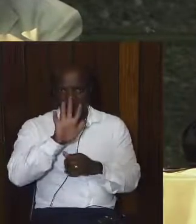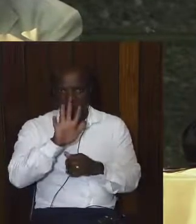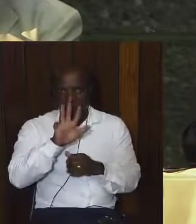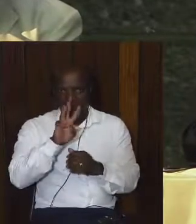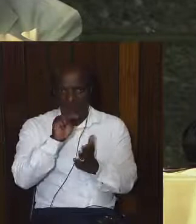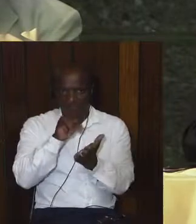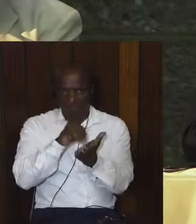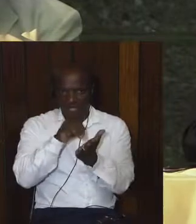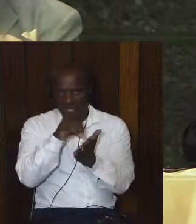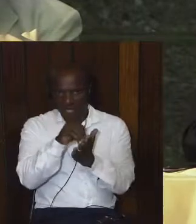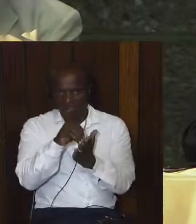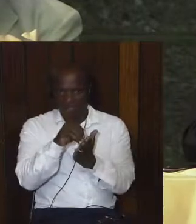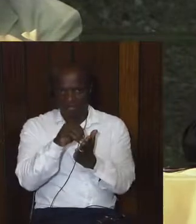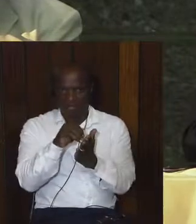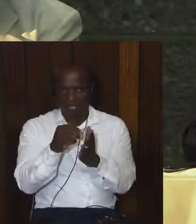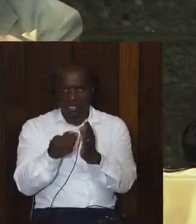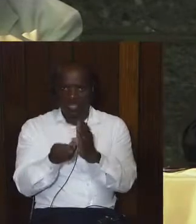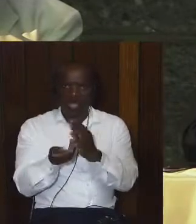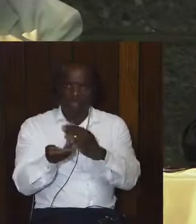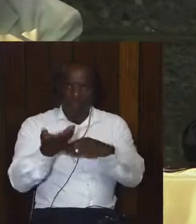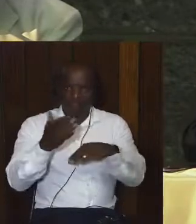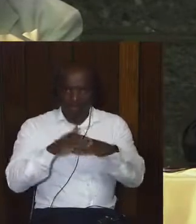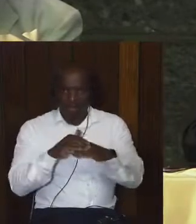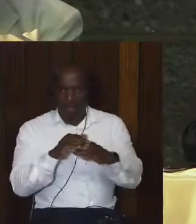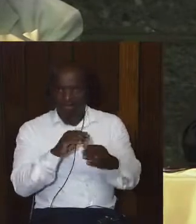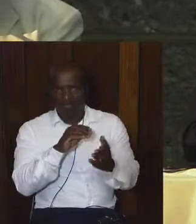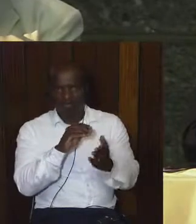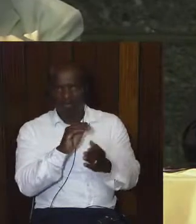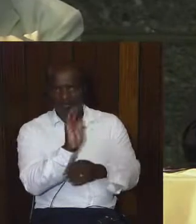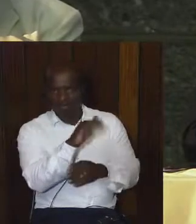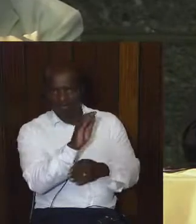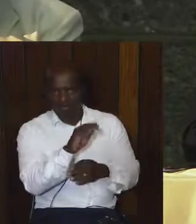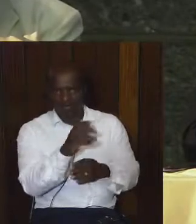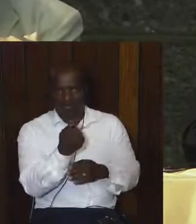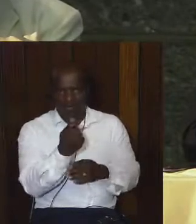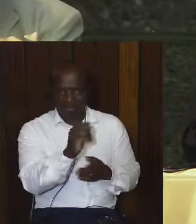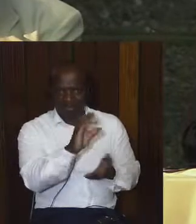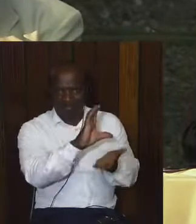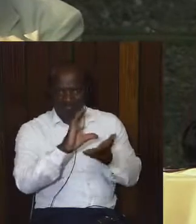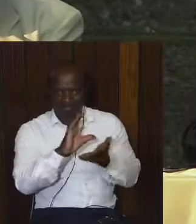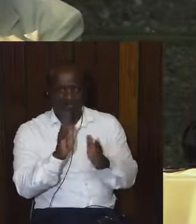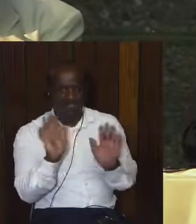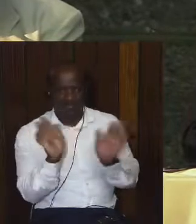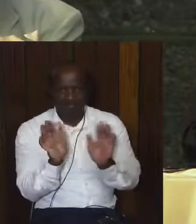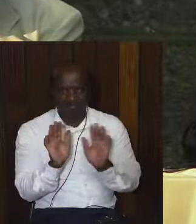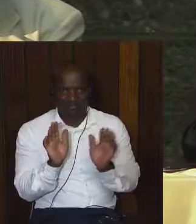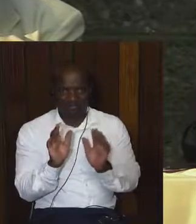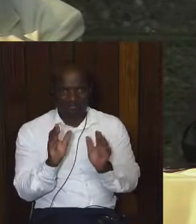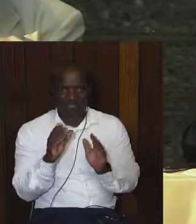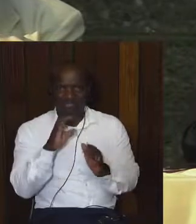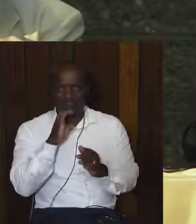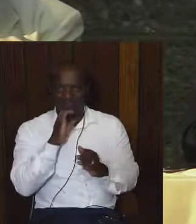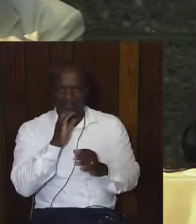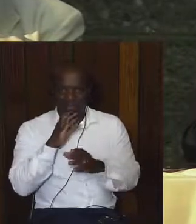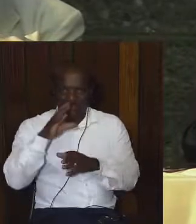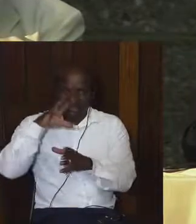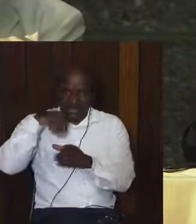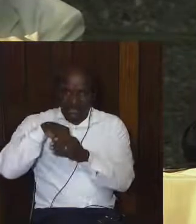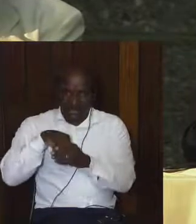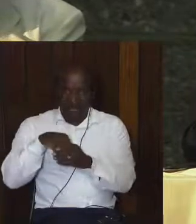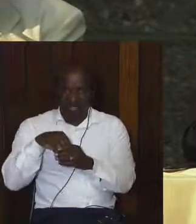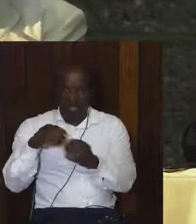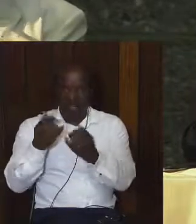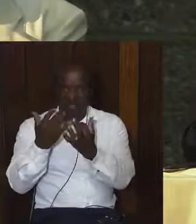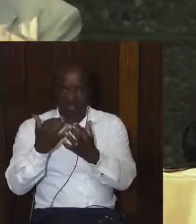we have not requested additional money for the DLTC. It is money that was taken from internally in the operational